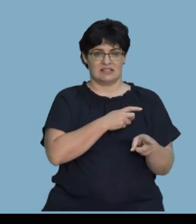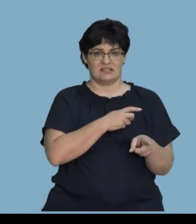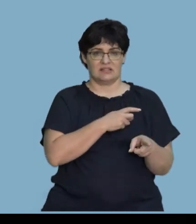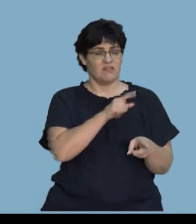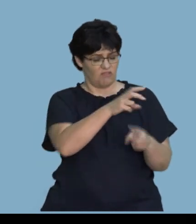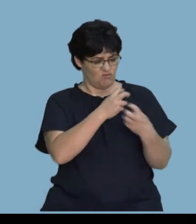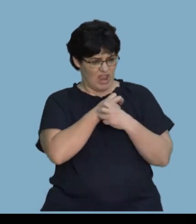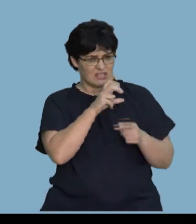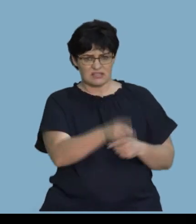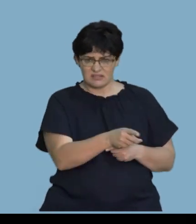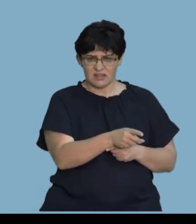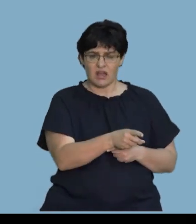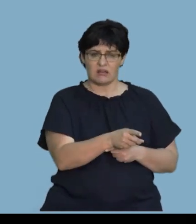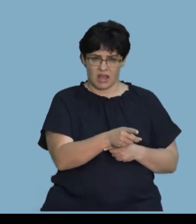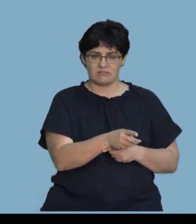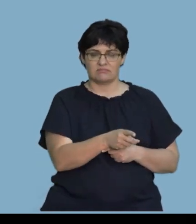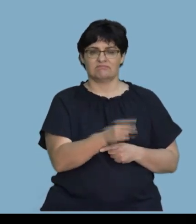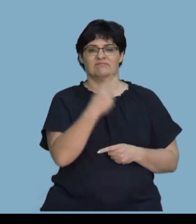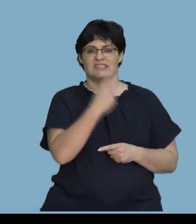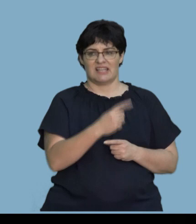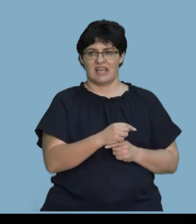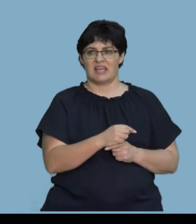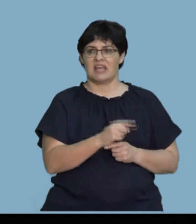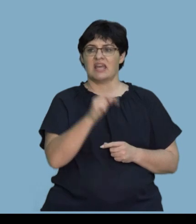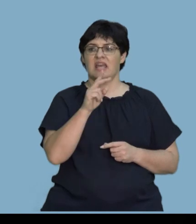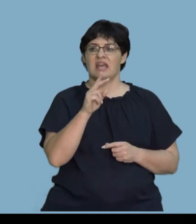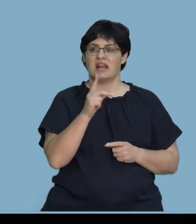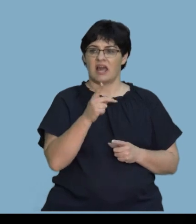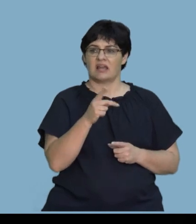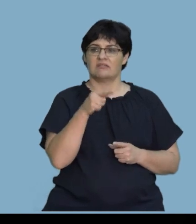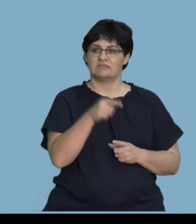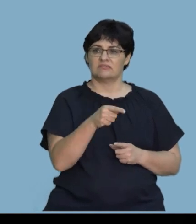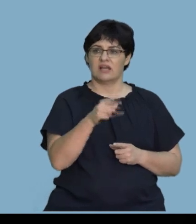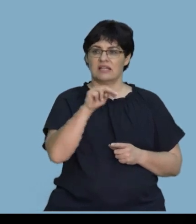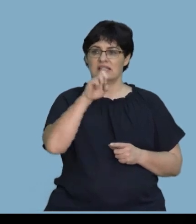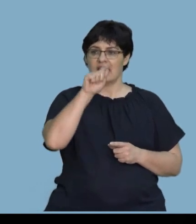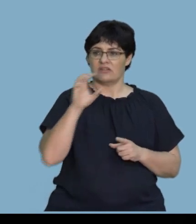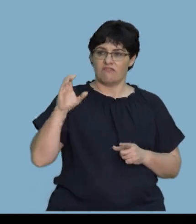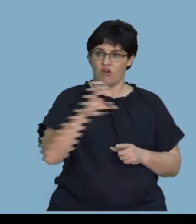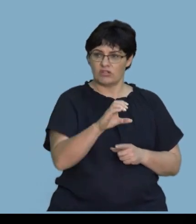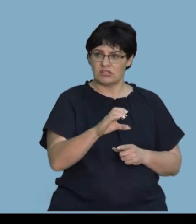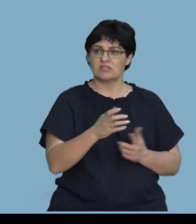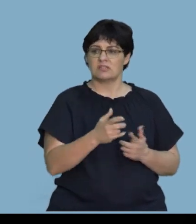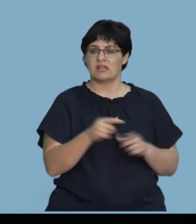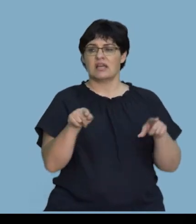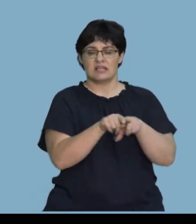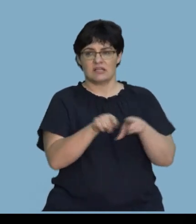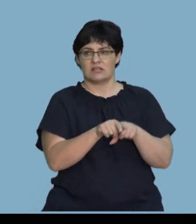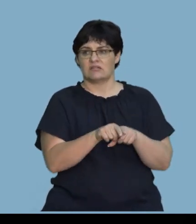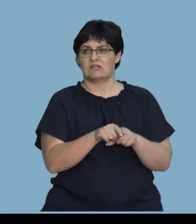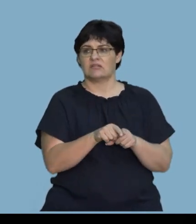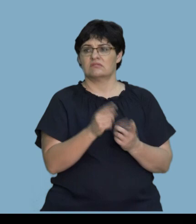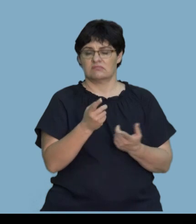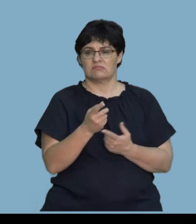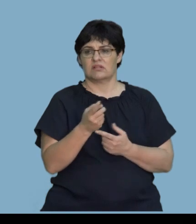can immediately deduce that the net force acting on sphere Y is equals to 0 newtons. So these are forces at